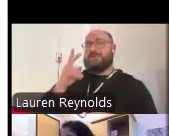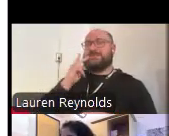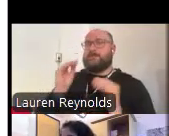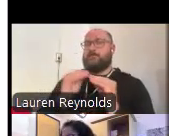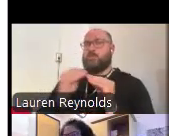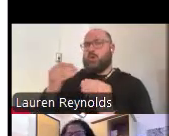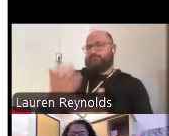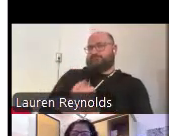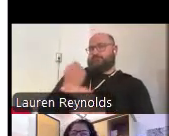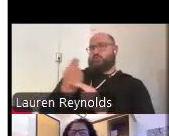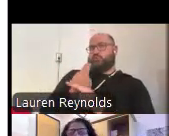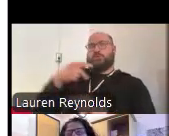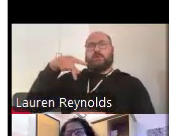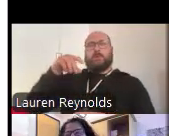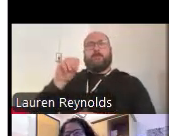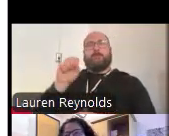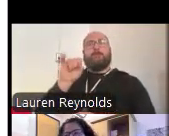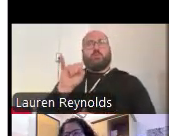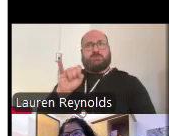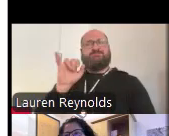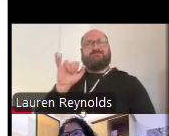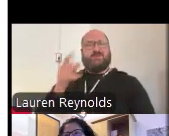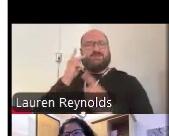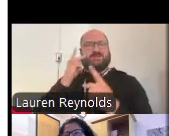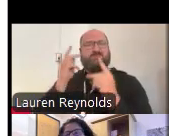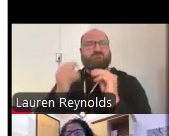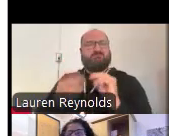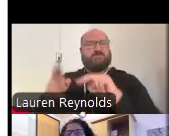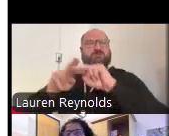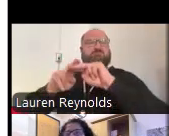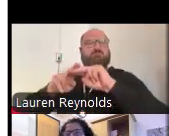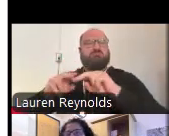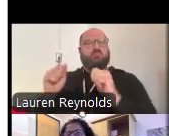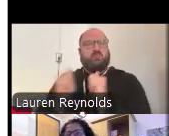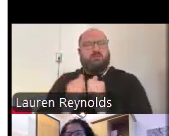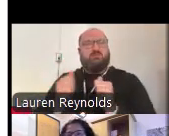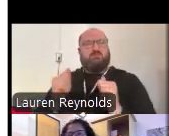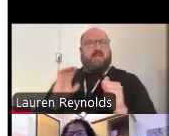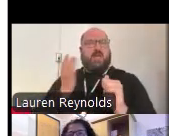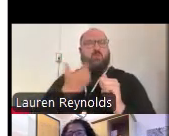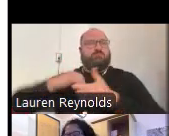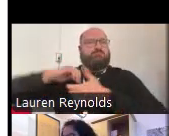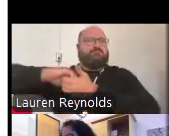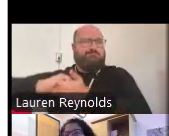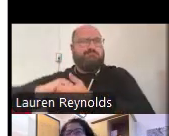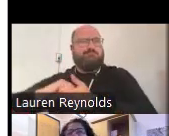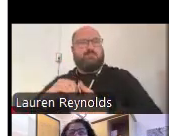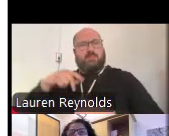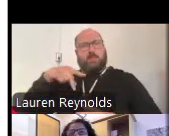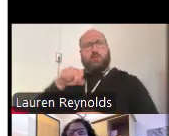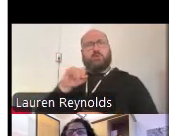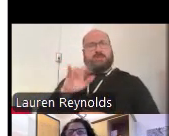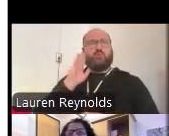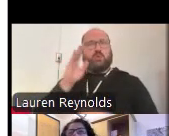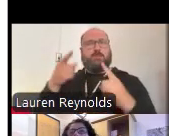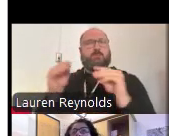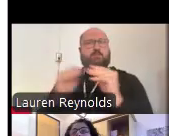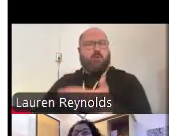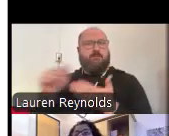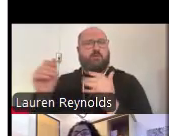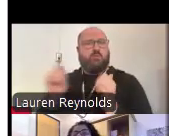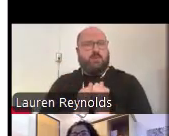continue with additional cohorts in the future as well. We'll see maybe the POSI preferred over the MChat. All